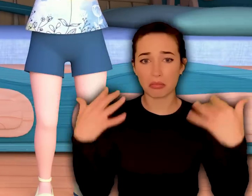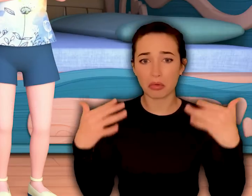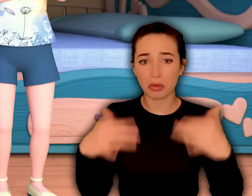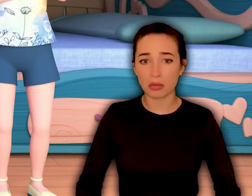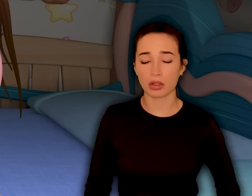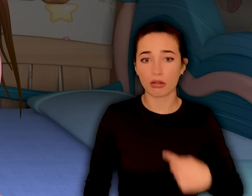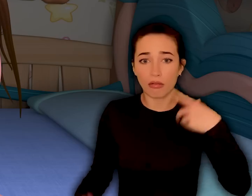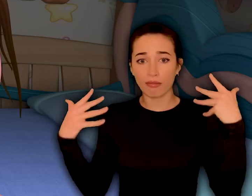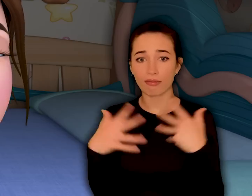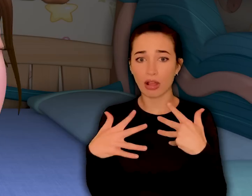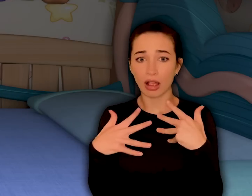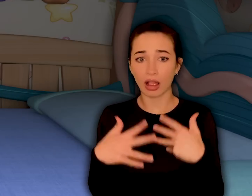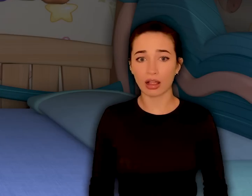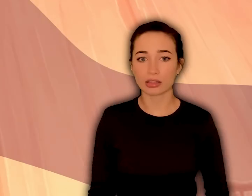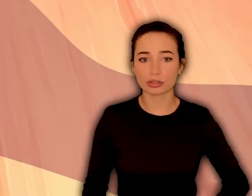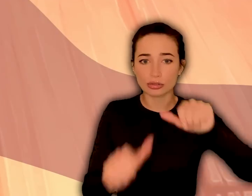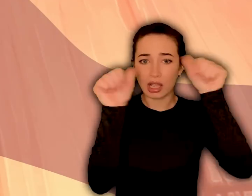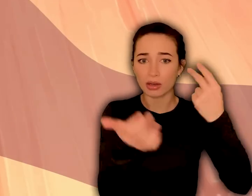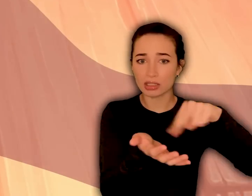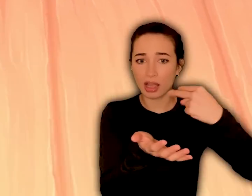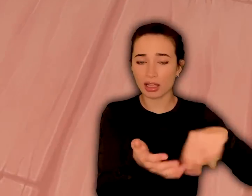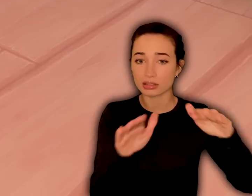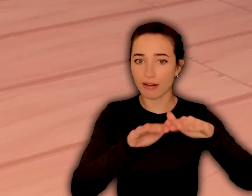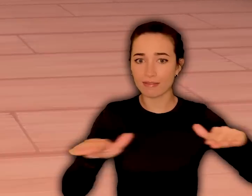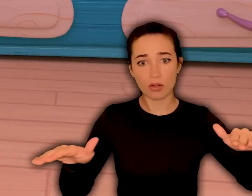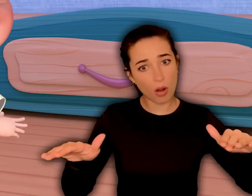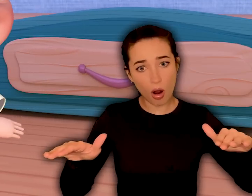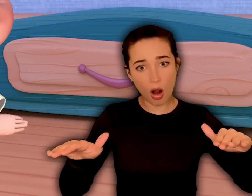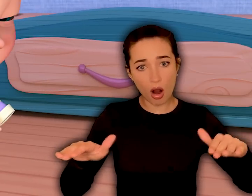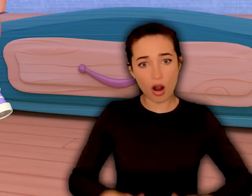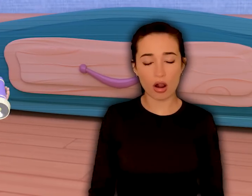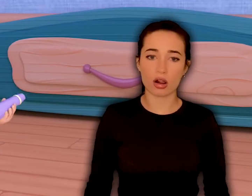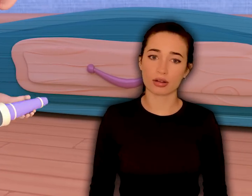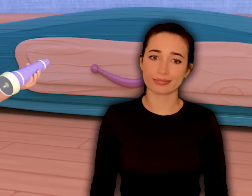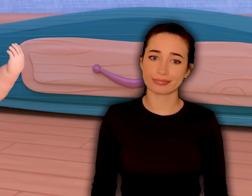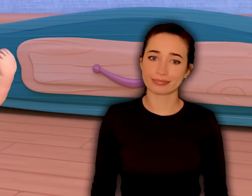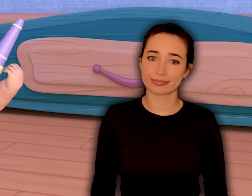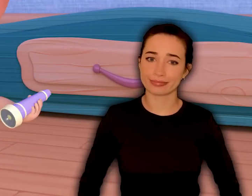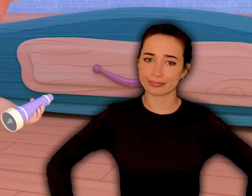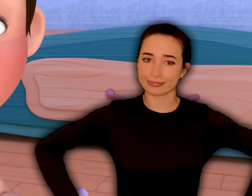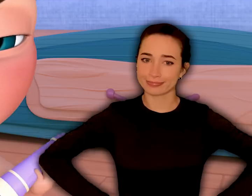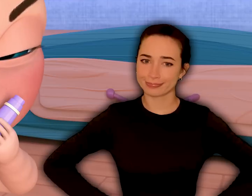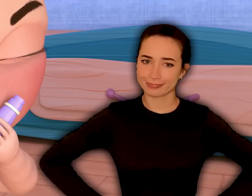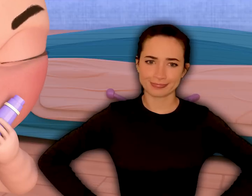closet is bloming I'm having a fright Shadows are dancing on the